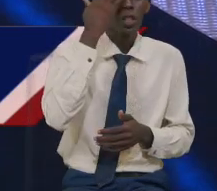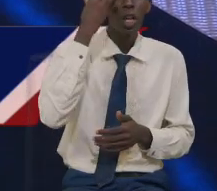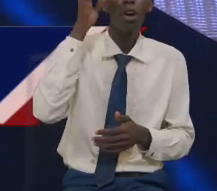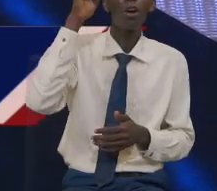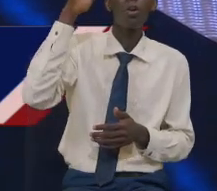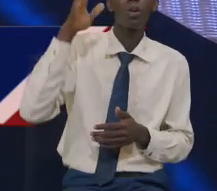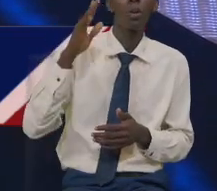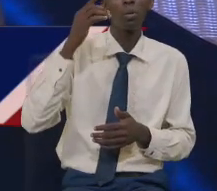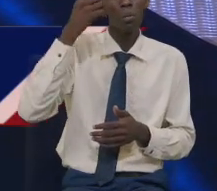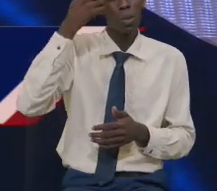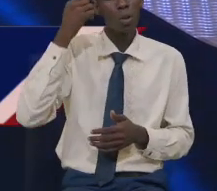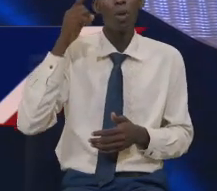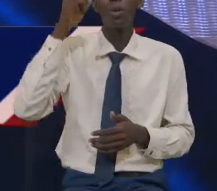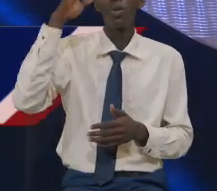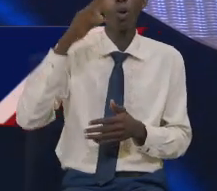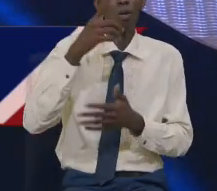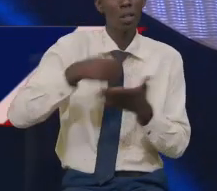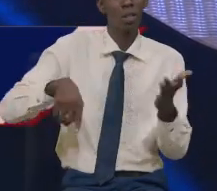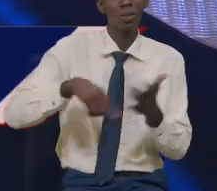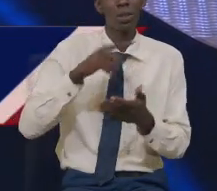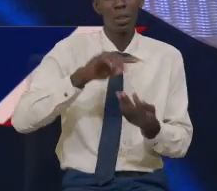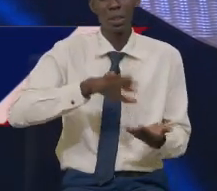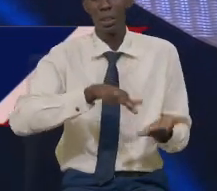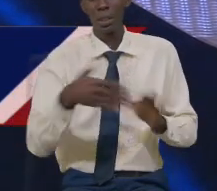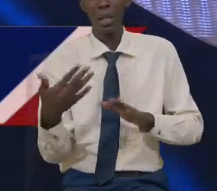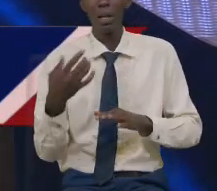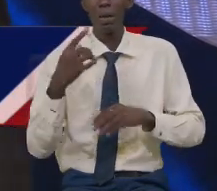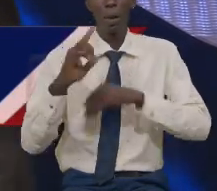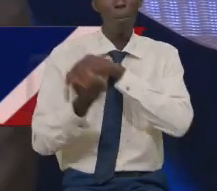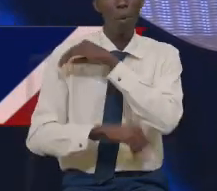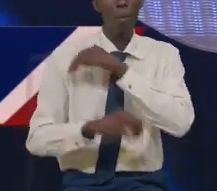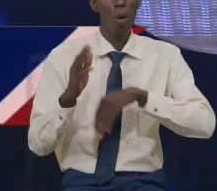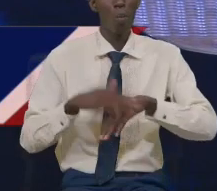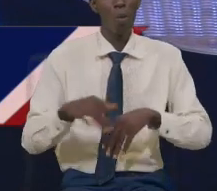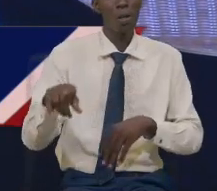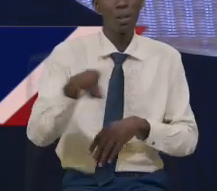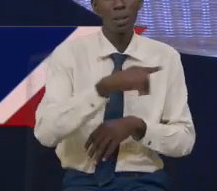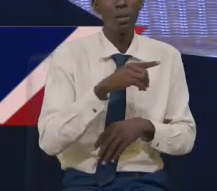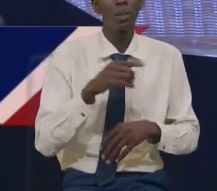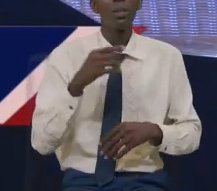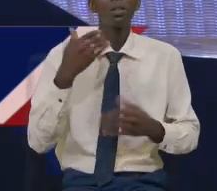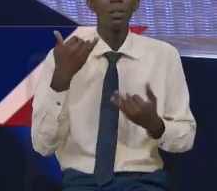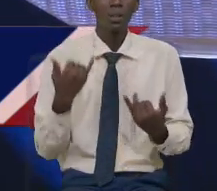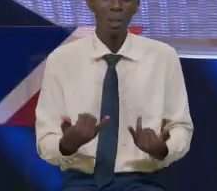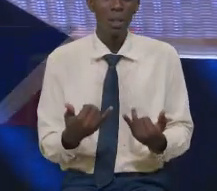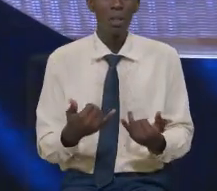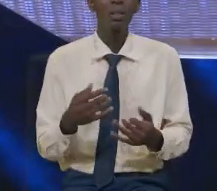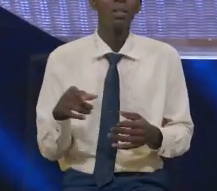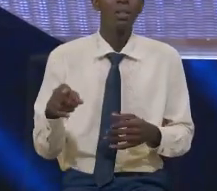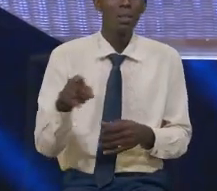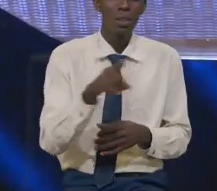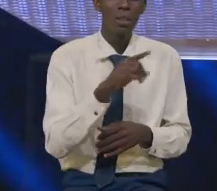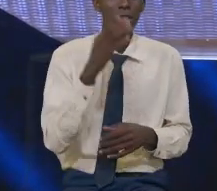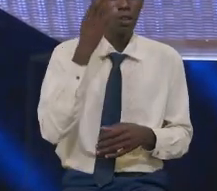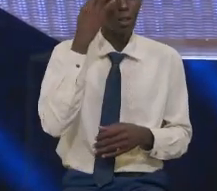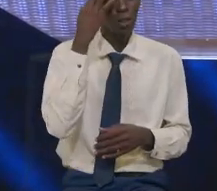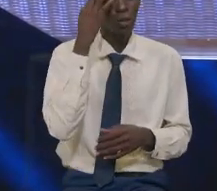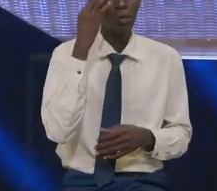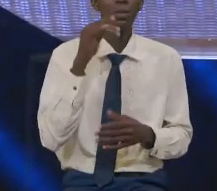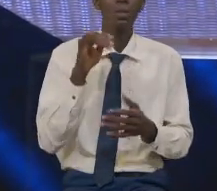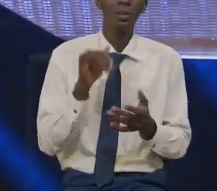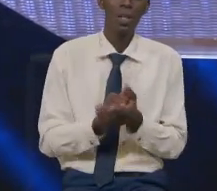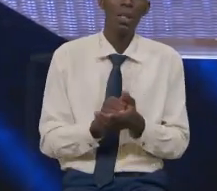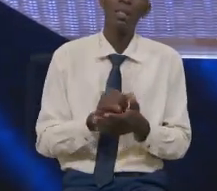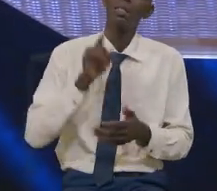God canceled the death penalty that he had put upon the wise men. Then he knew that this